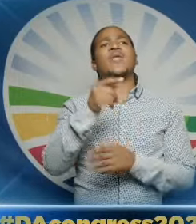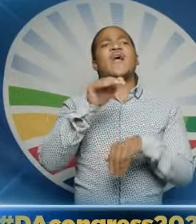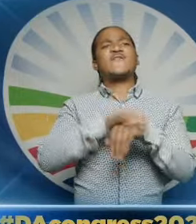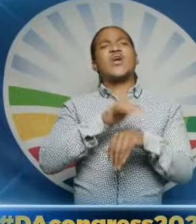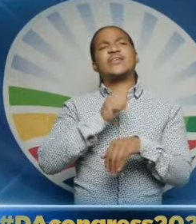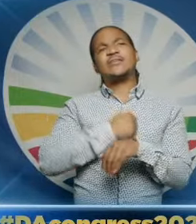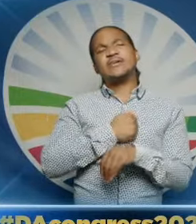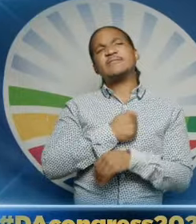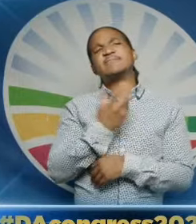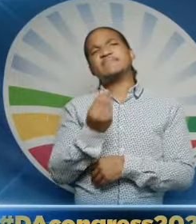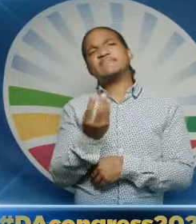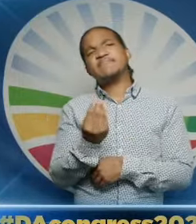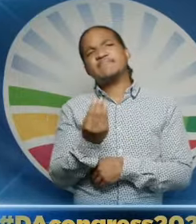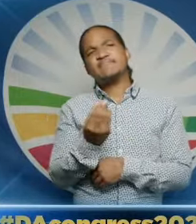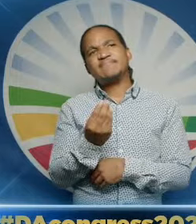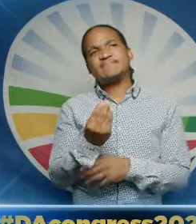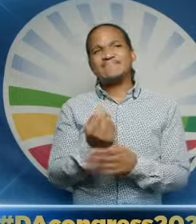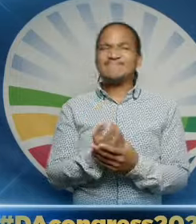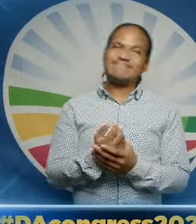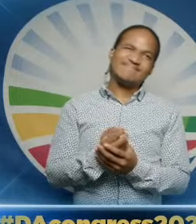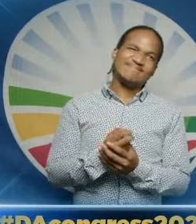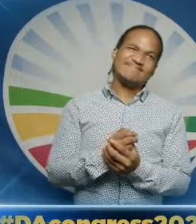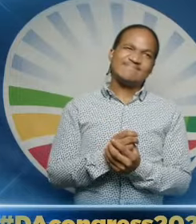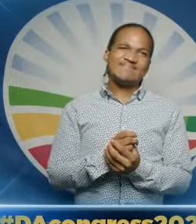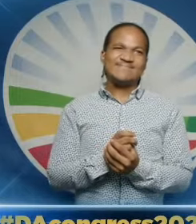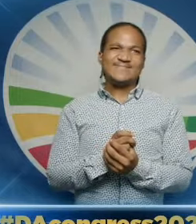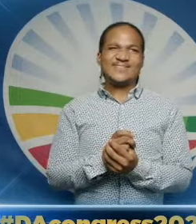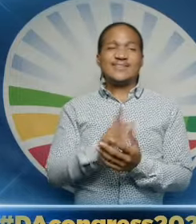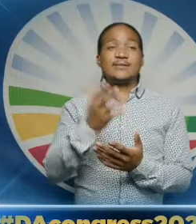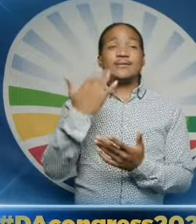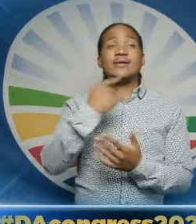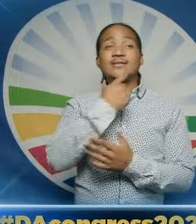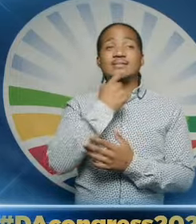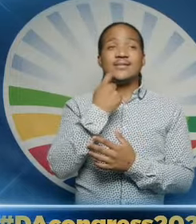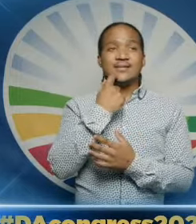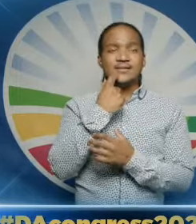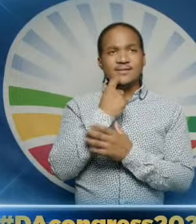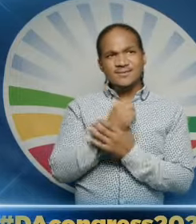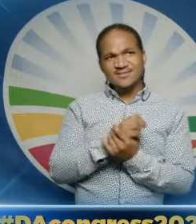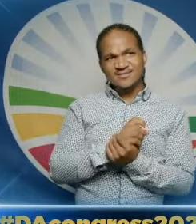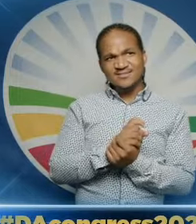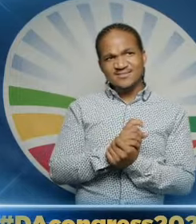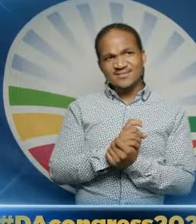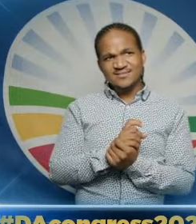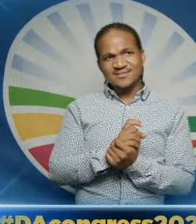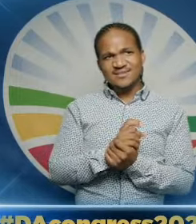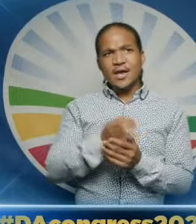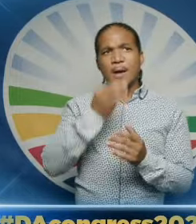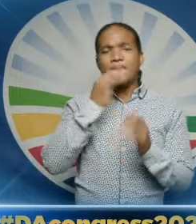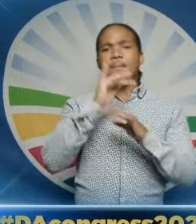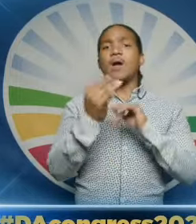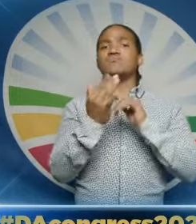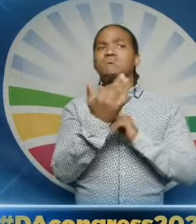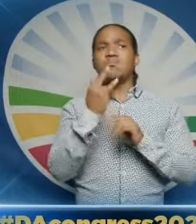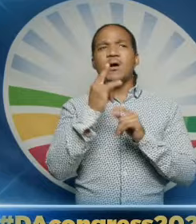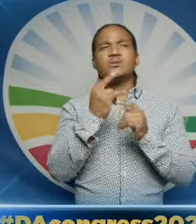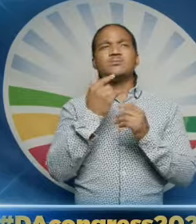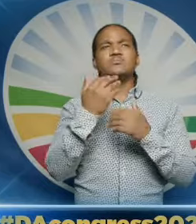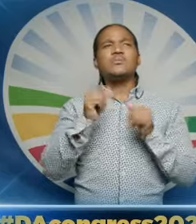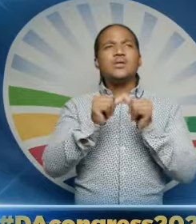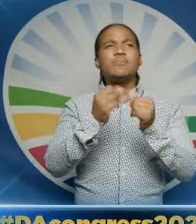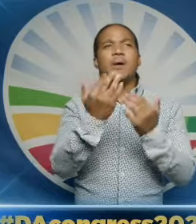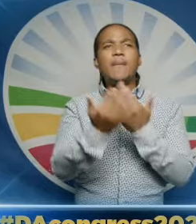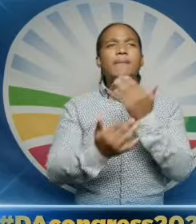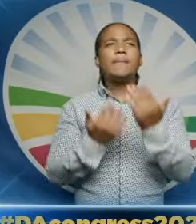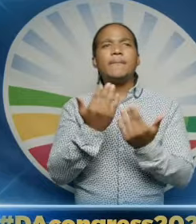Luto Jetsokutela. He wrote a poem. He gave us the marching orders. He said, the midnight oil must keep burning. Burn the midnight oil. In his poem,